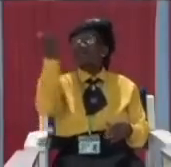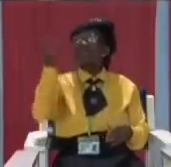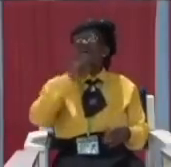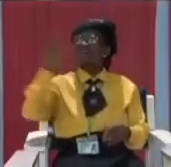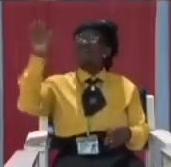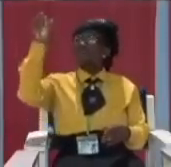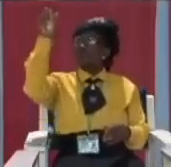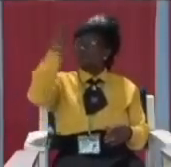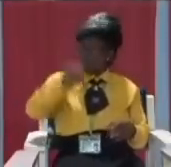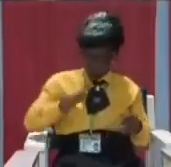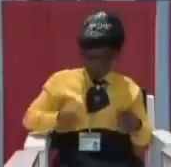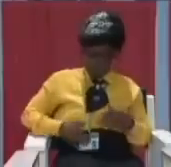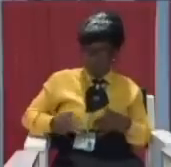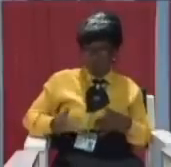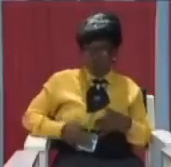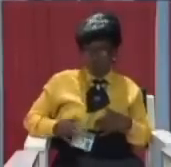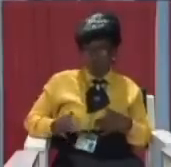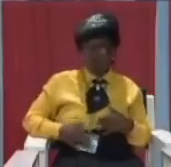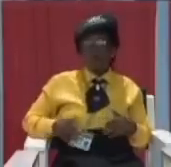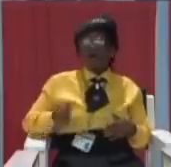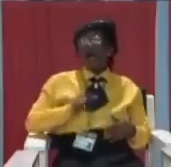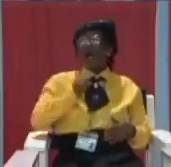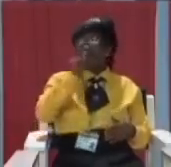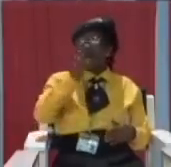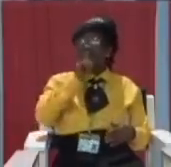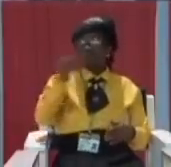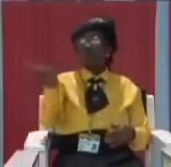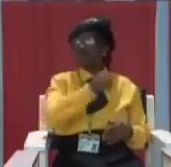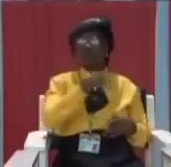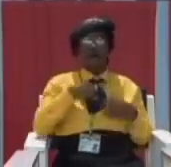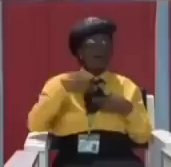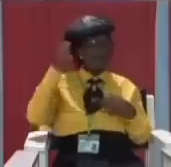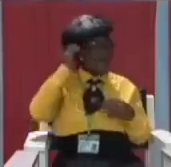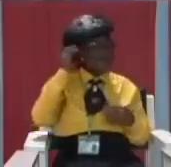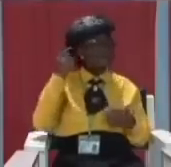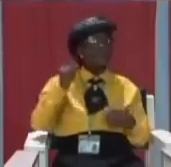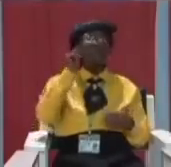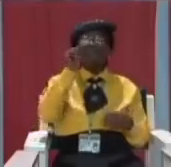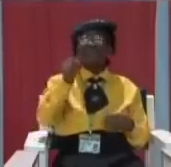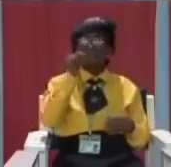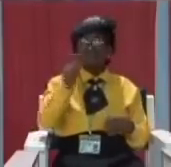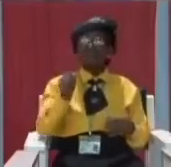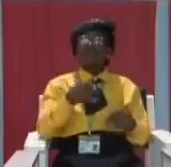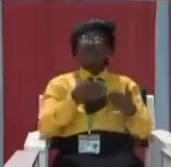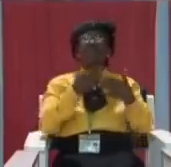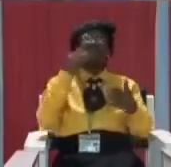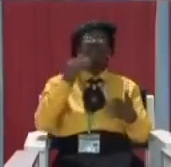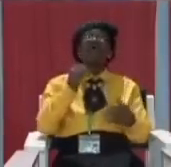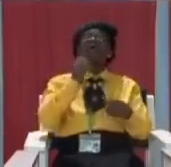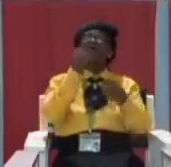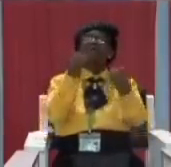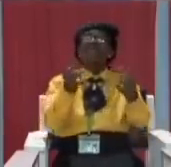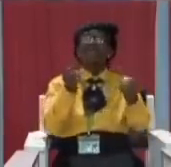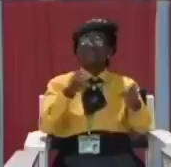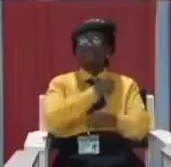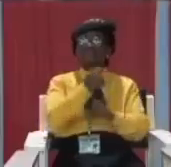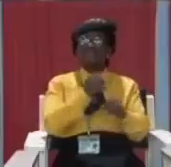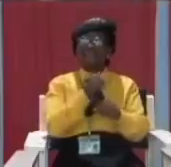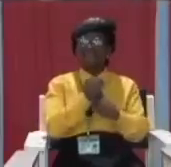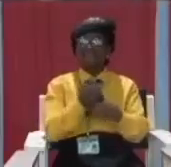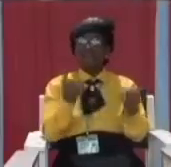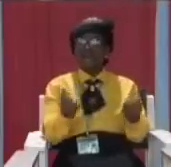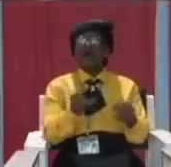I'm sure you heard the testimony before, at least those of you who are old. That's several years ago, almost 20 years ago now.